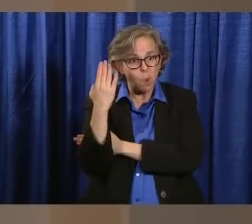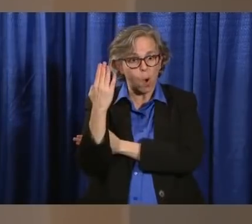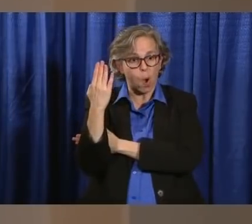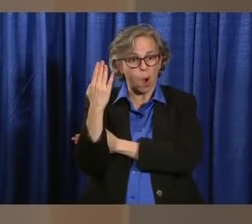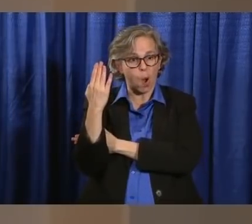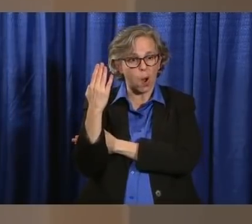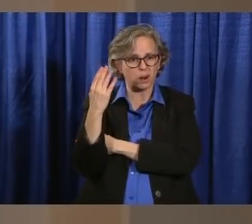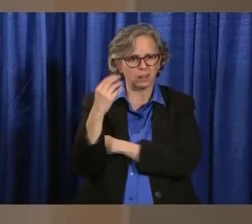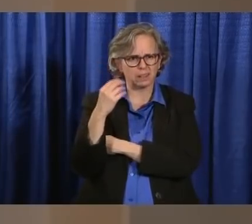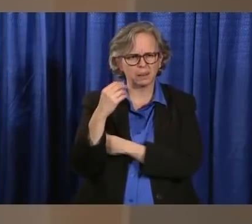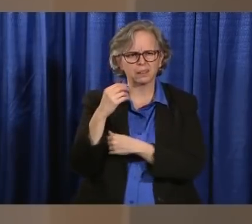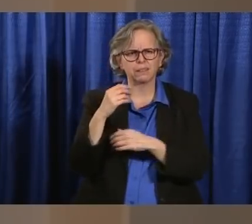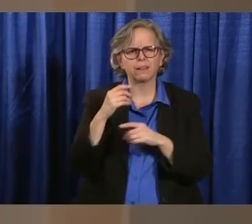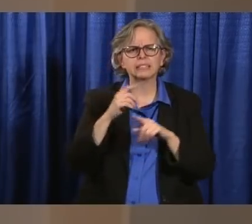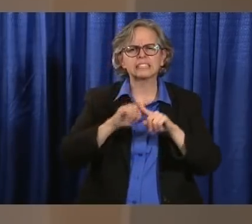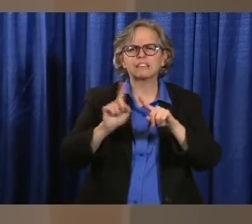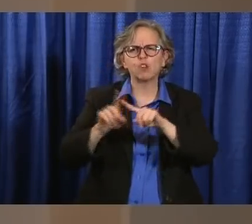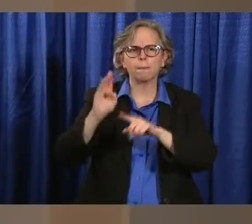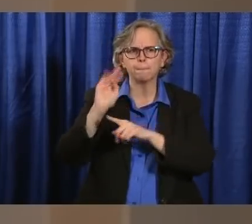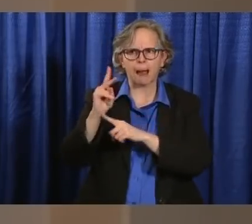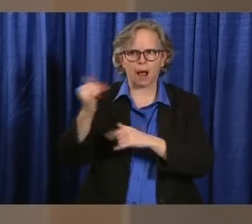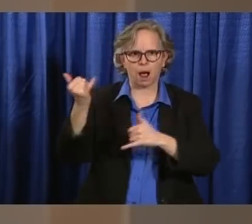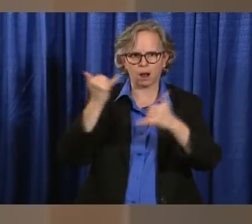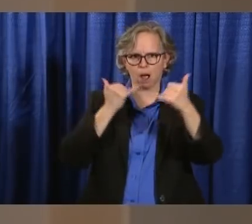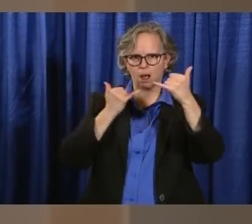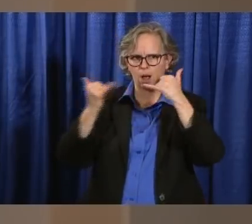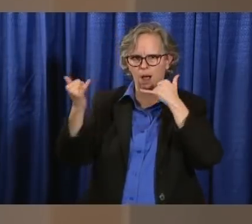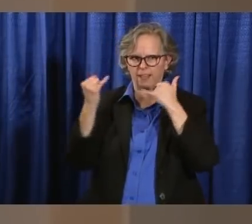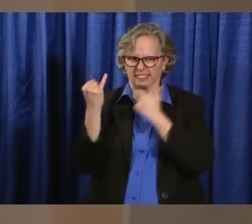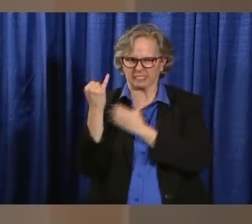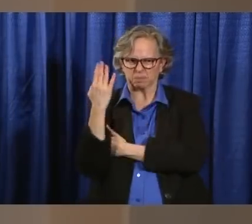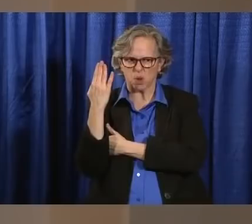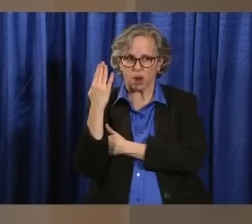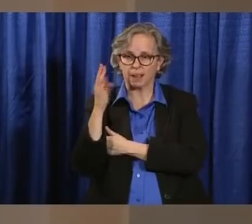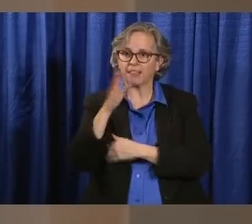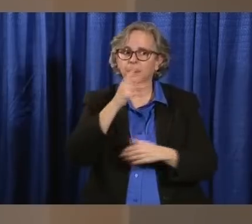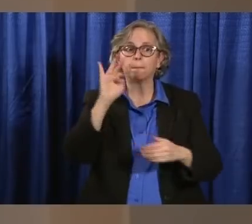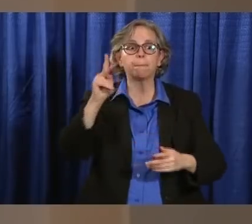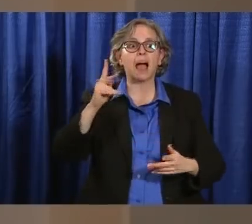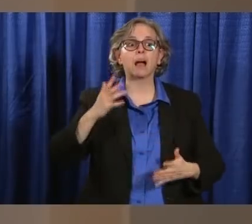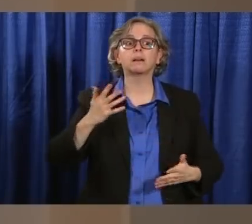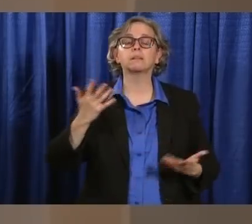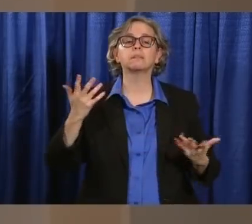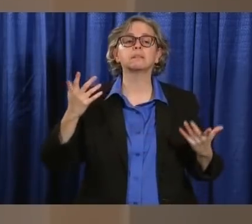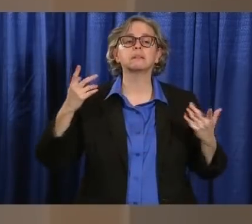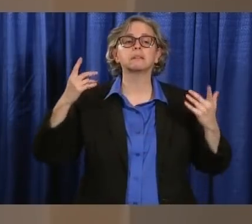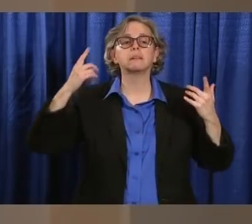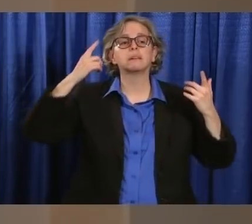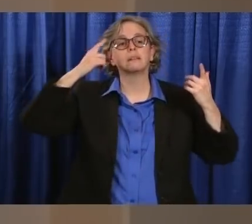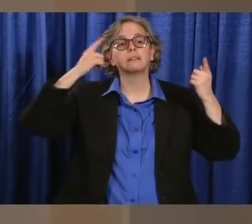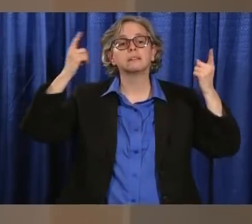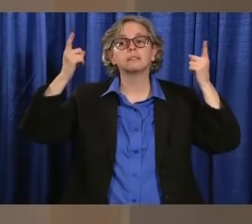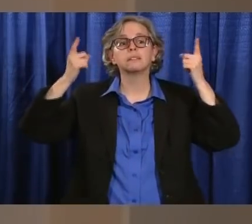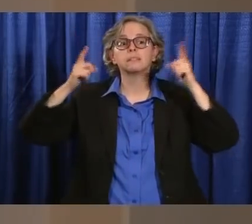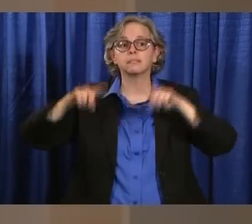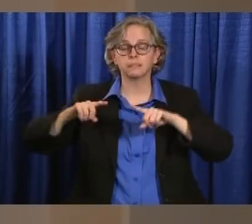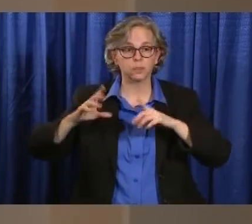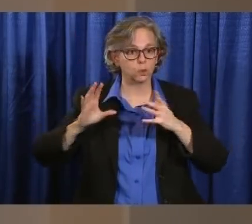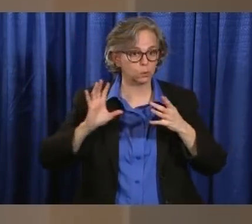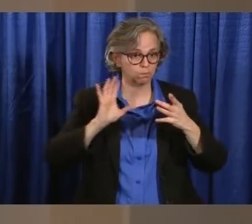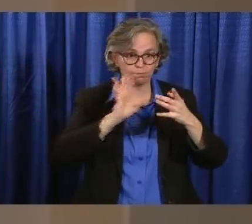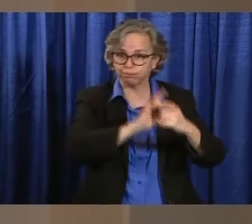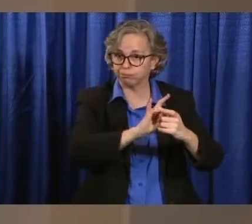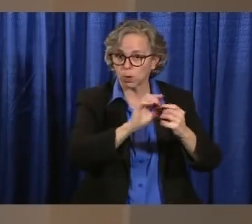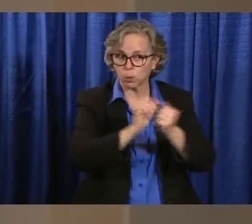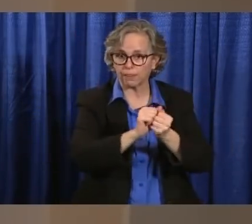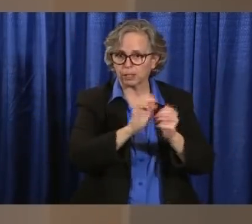said, hey, we finally got the guidance from the Small Business Administration for the loans that